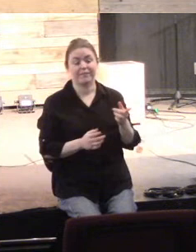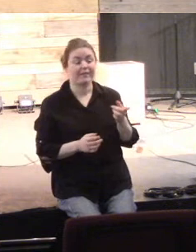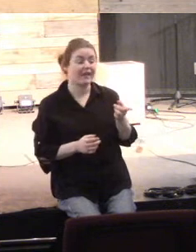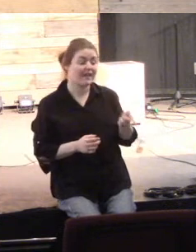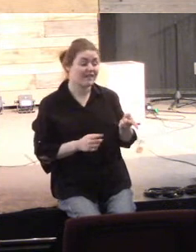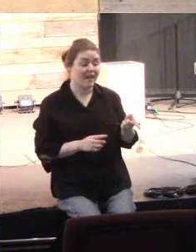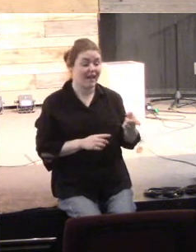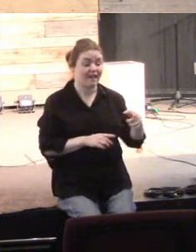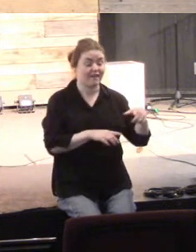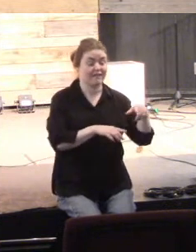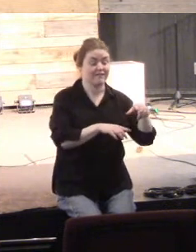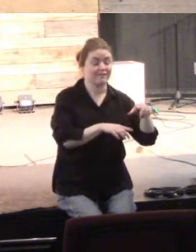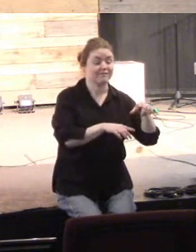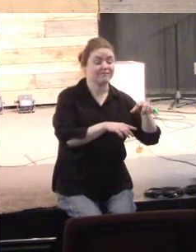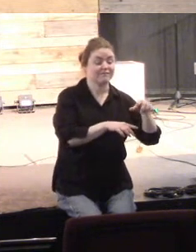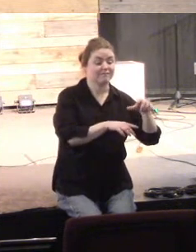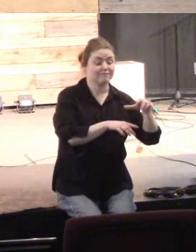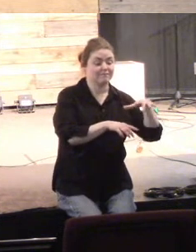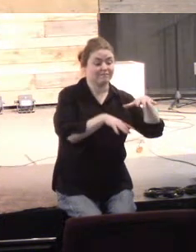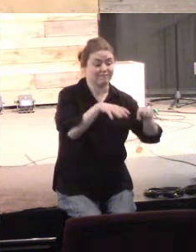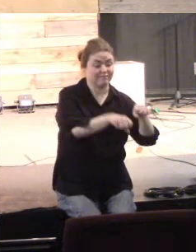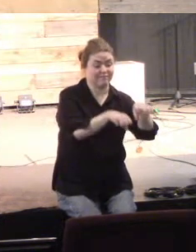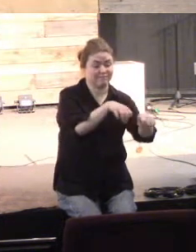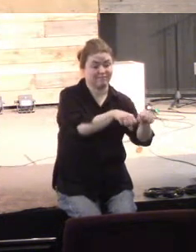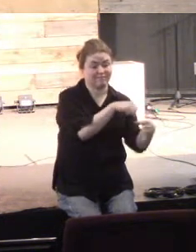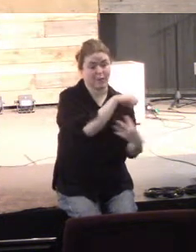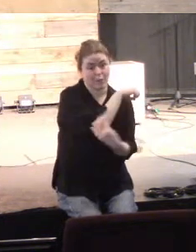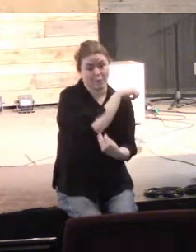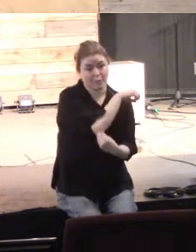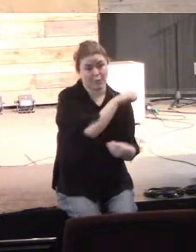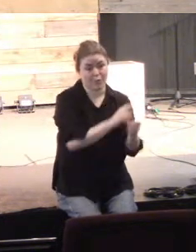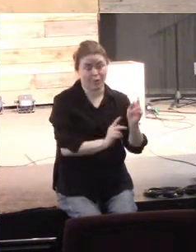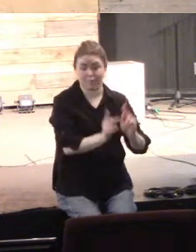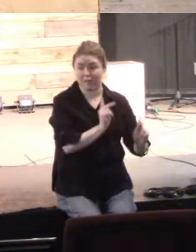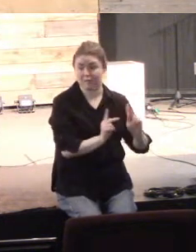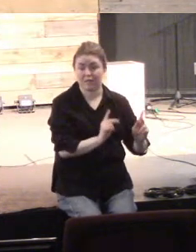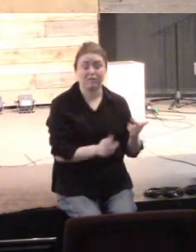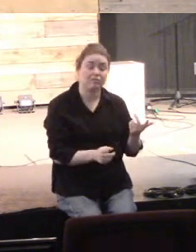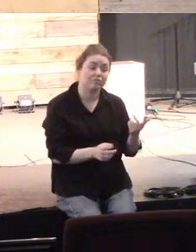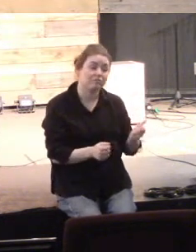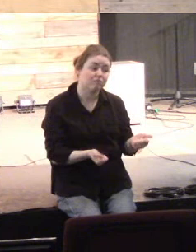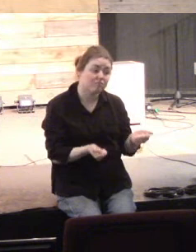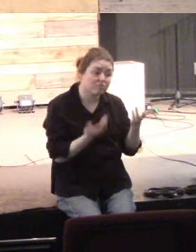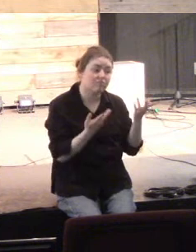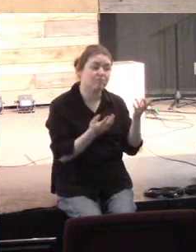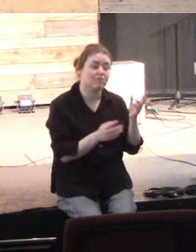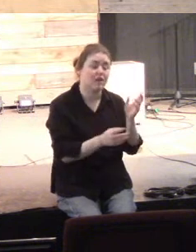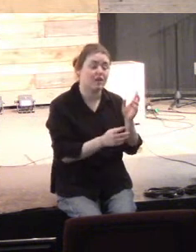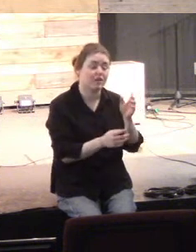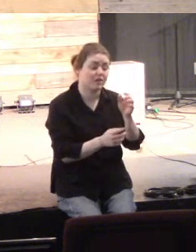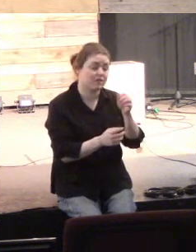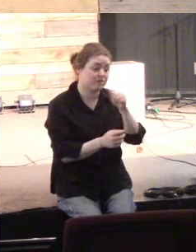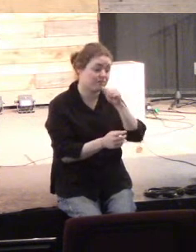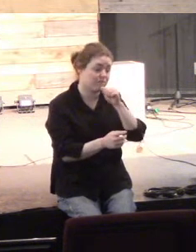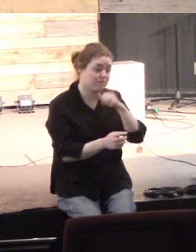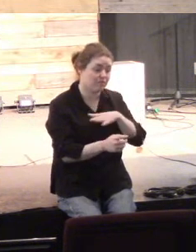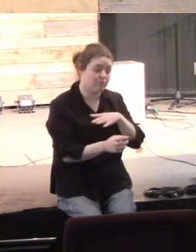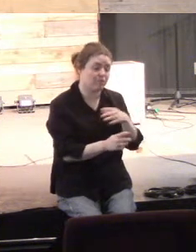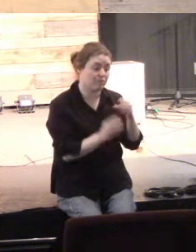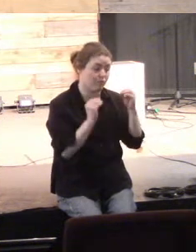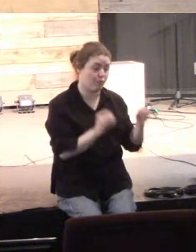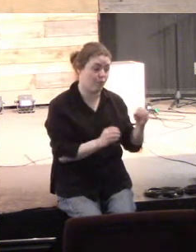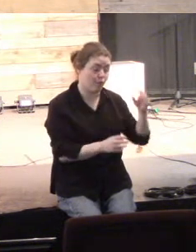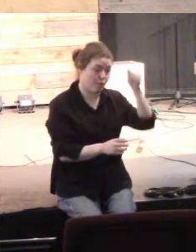preyed upon the weakness and the vulnerable and the oppressed in society, which a lot of these widows had those means, you know, having estates and